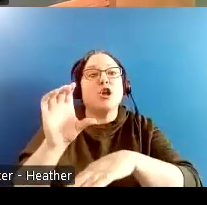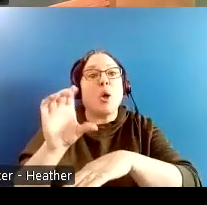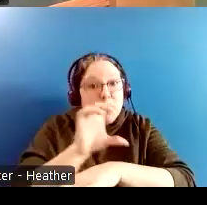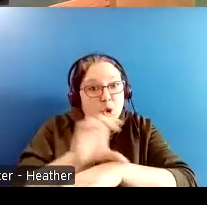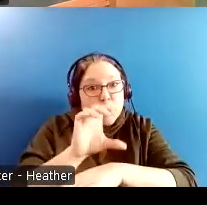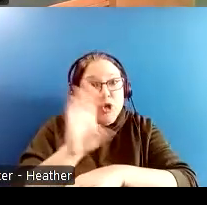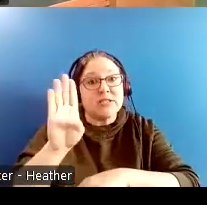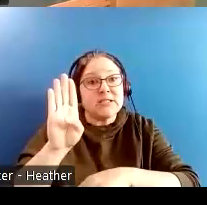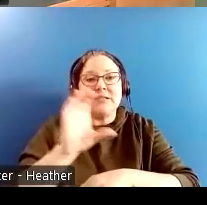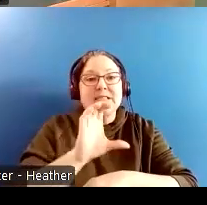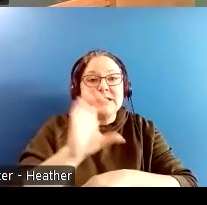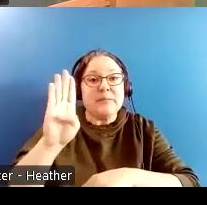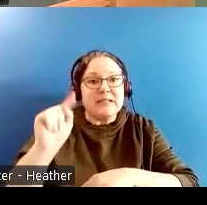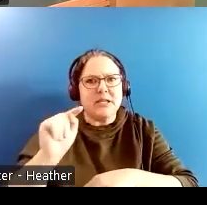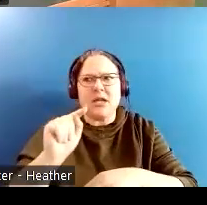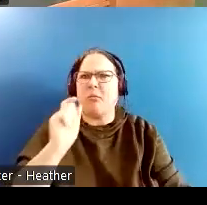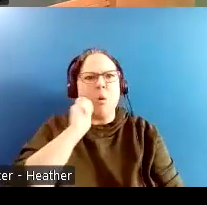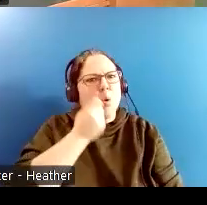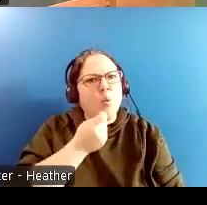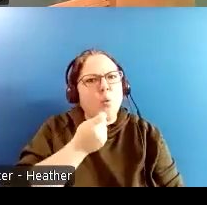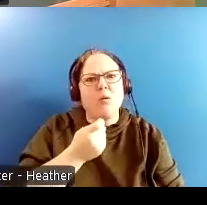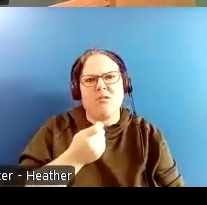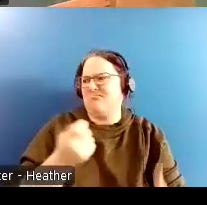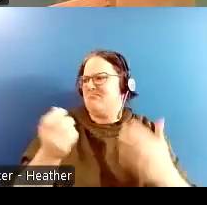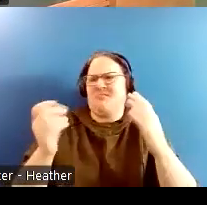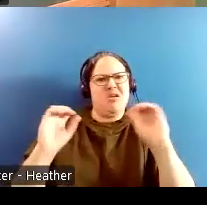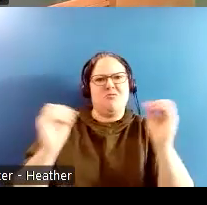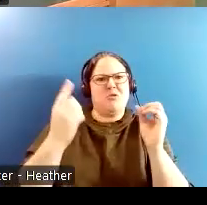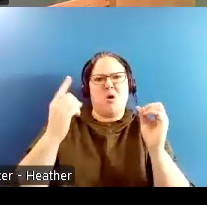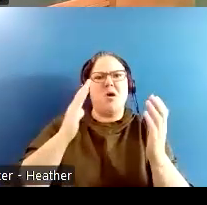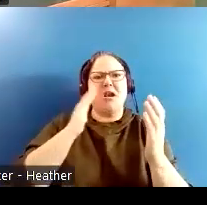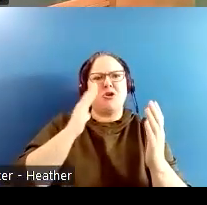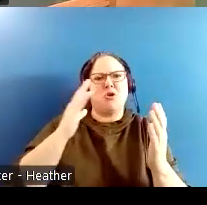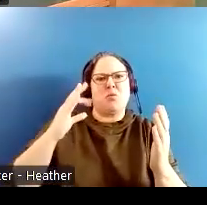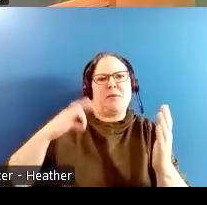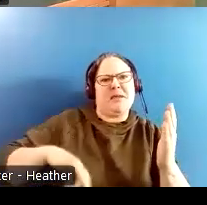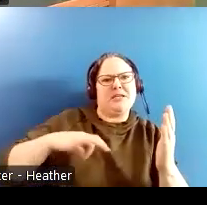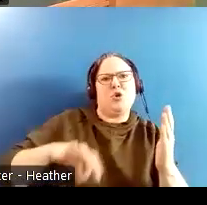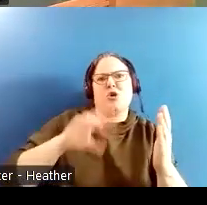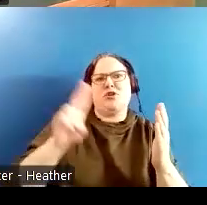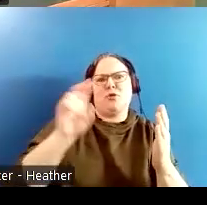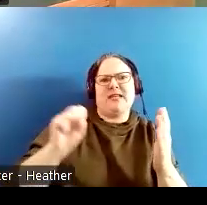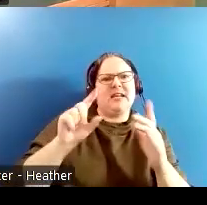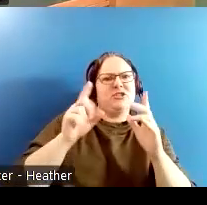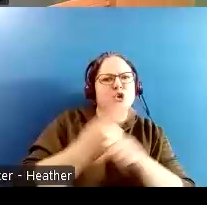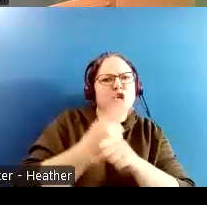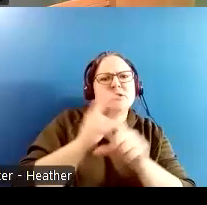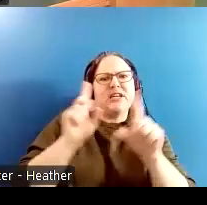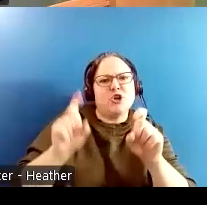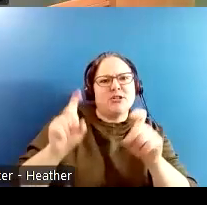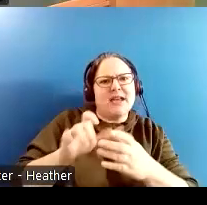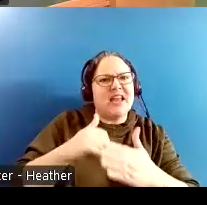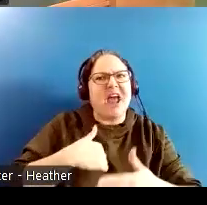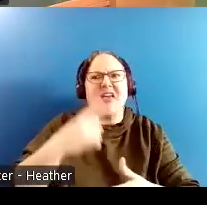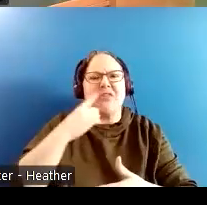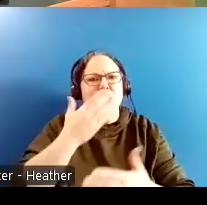thought was really cool. Like nobody back in the United States in Pittsburgh that I knew of was using this or testing this. And I thought it had a lot of